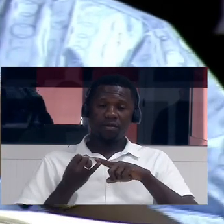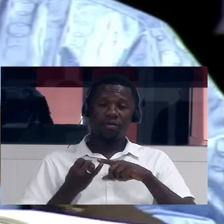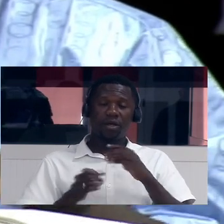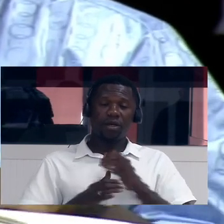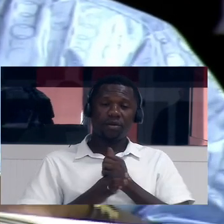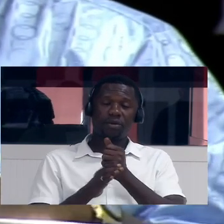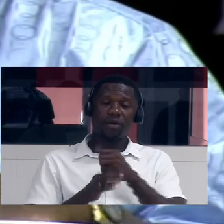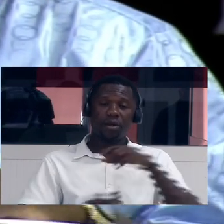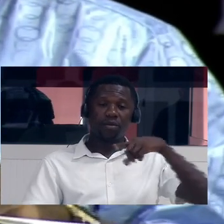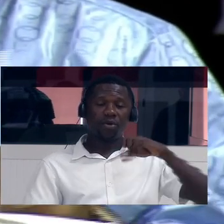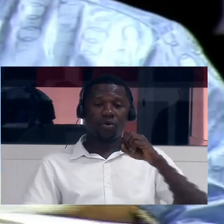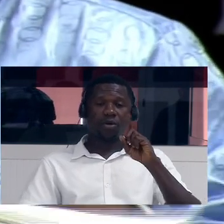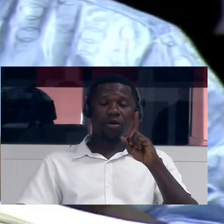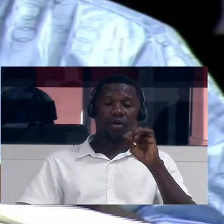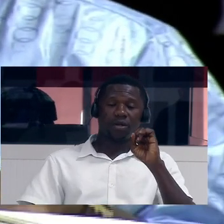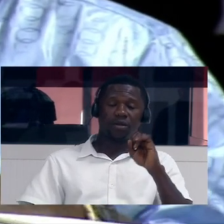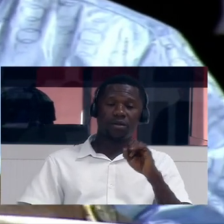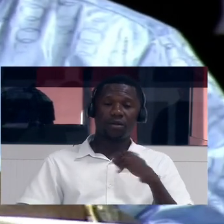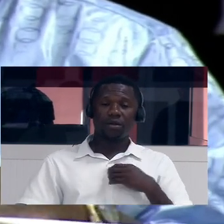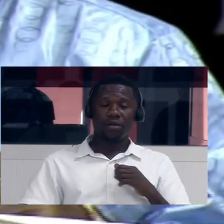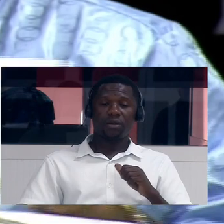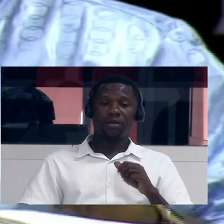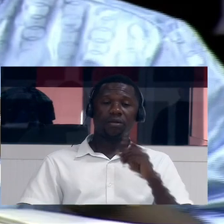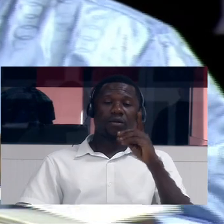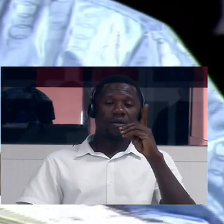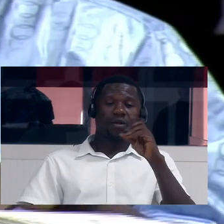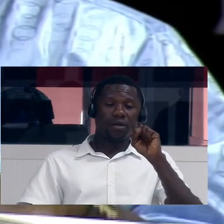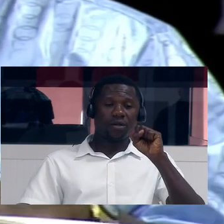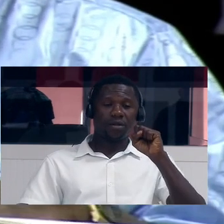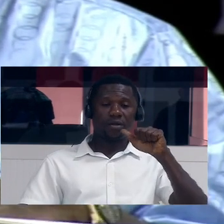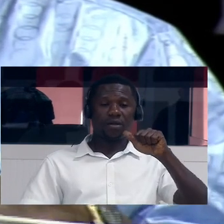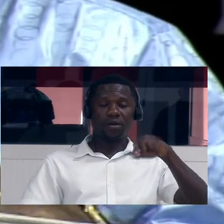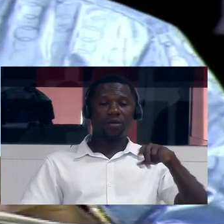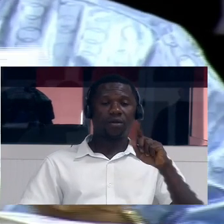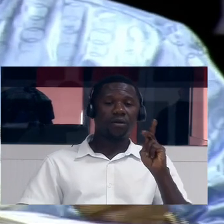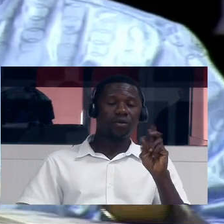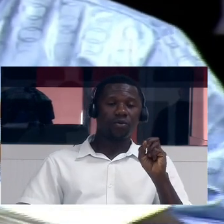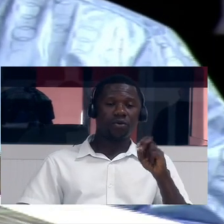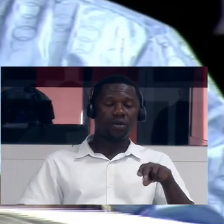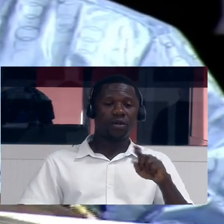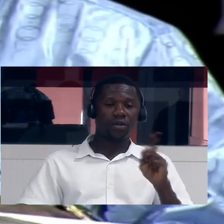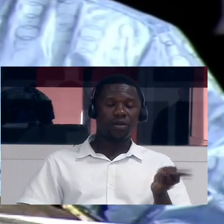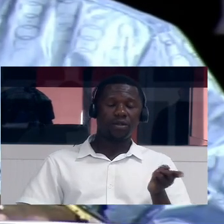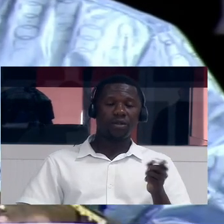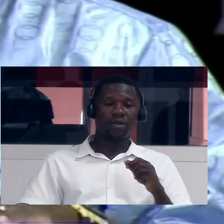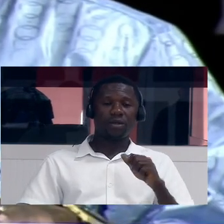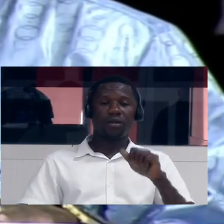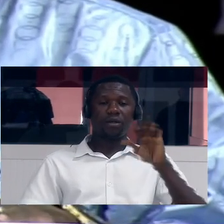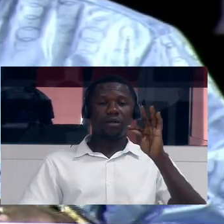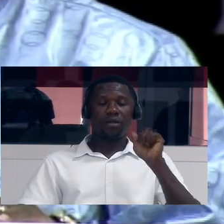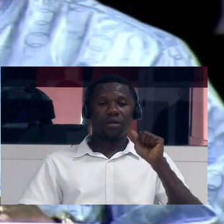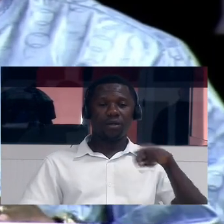the commissioner. Give us names, sir. Oh, yeah. The deputy is Sankung Baji, the police advisor, Tamsir Jase,